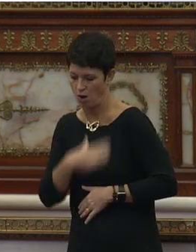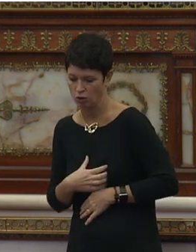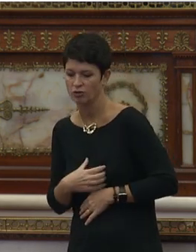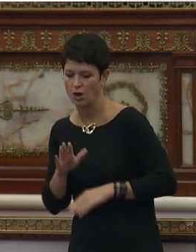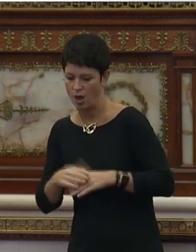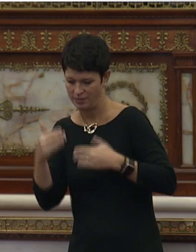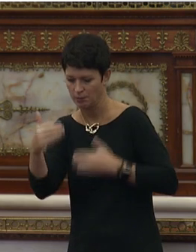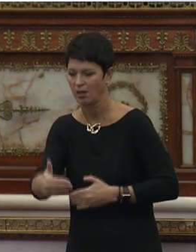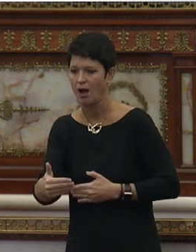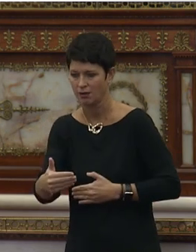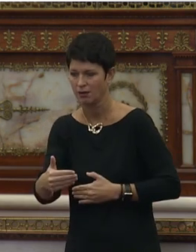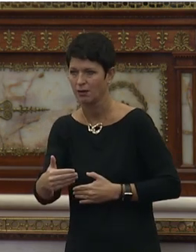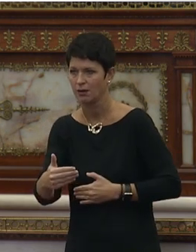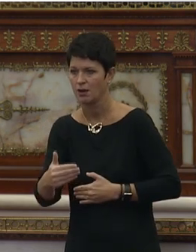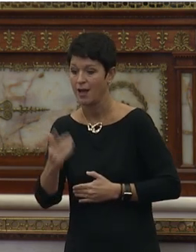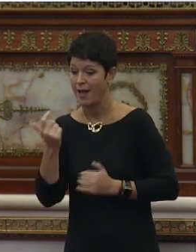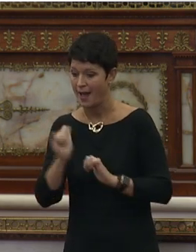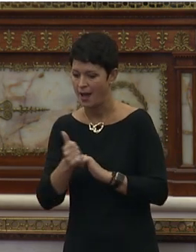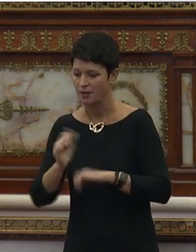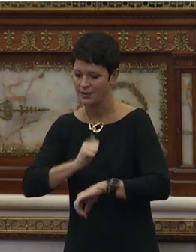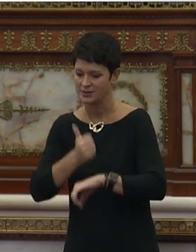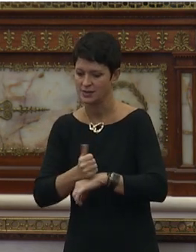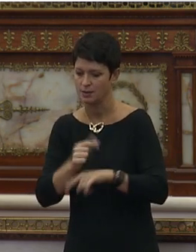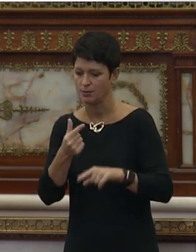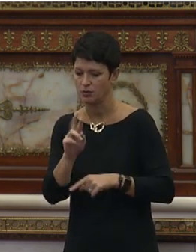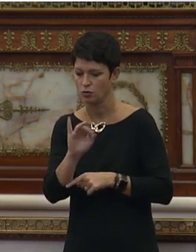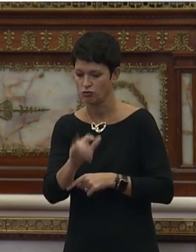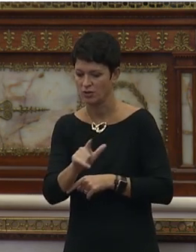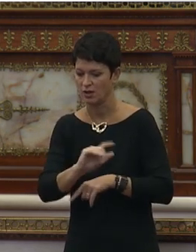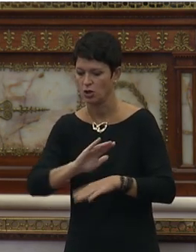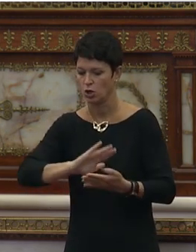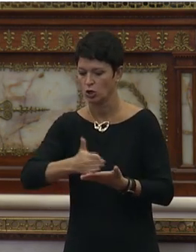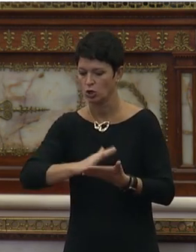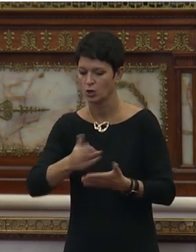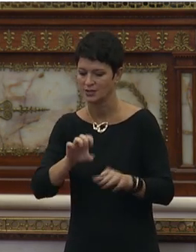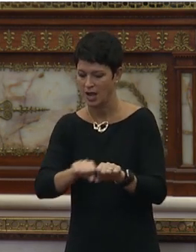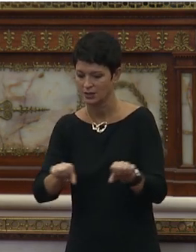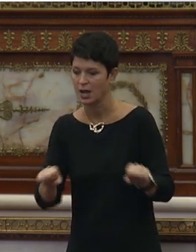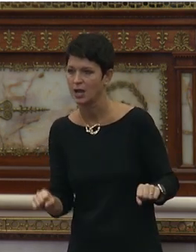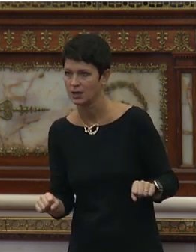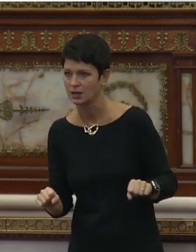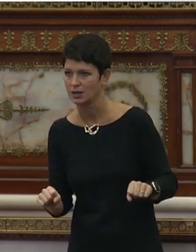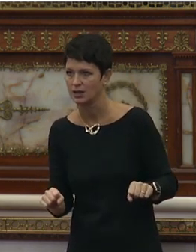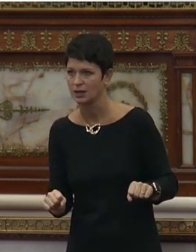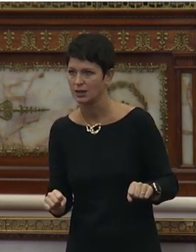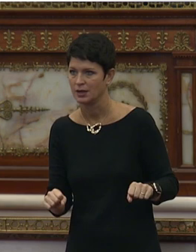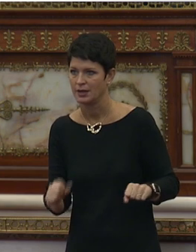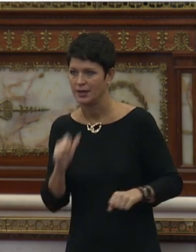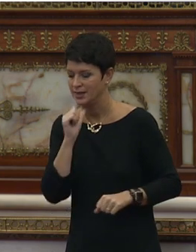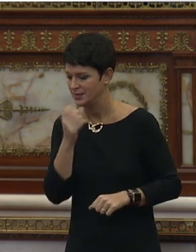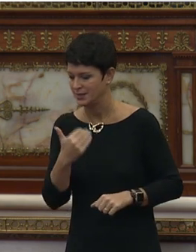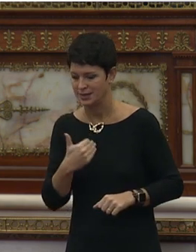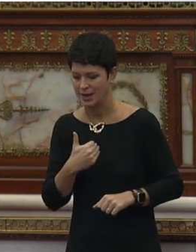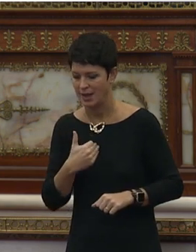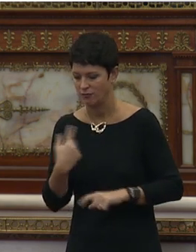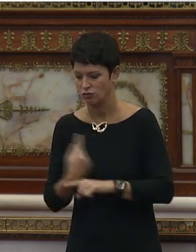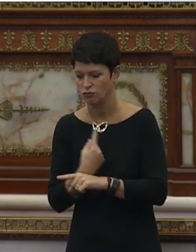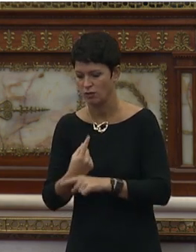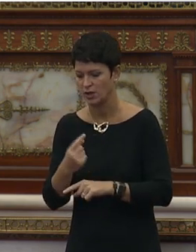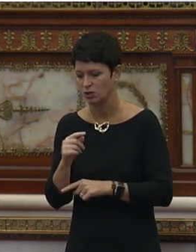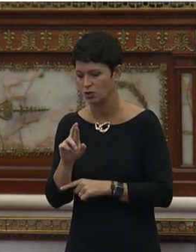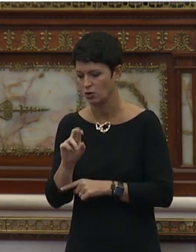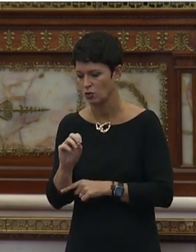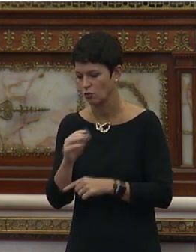block when they put up their grill, cooked a hot dog. It didn't even have the regular rolls. It